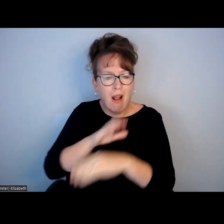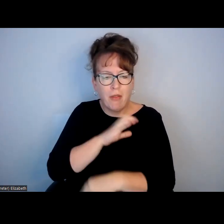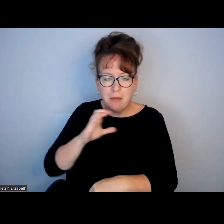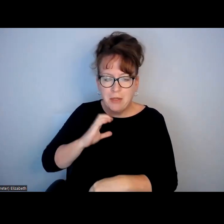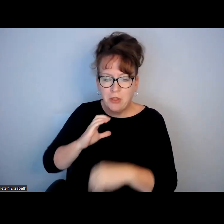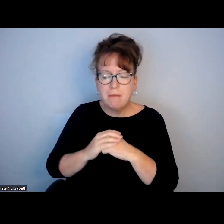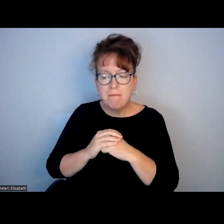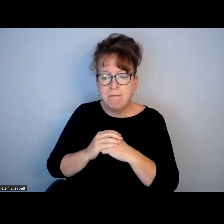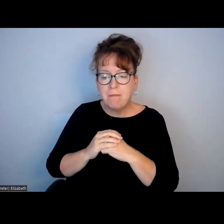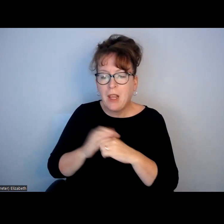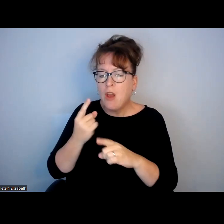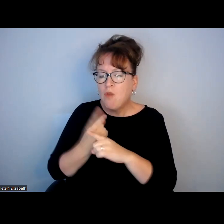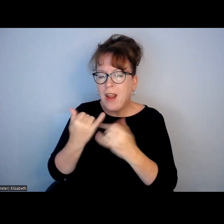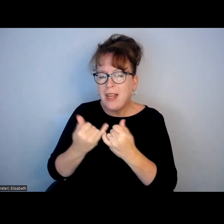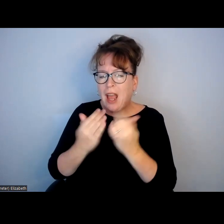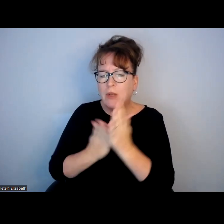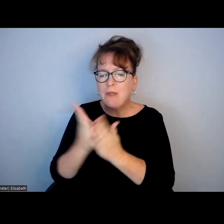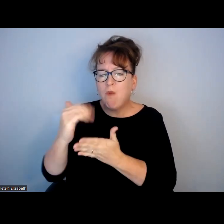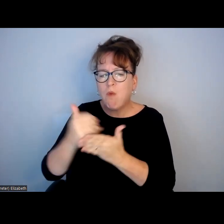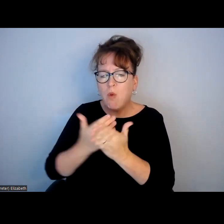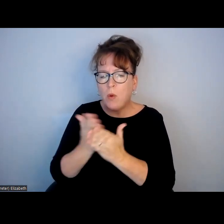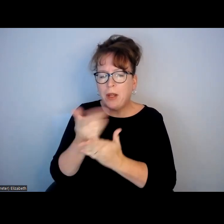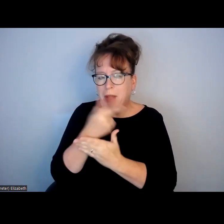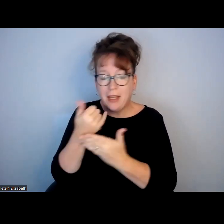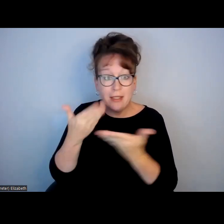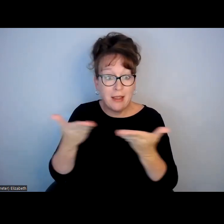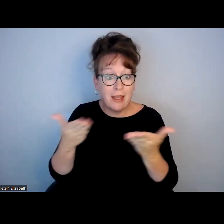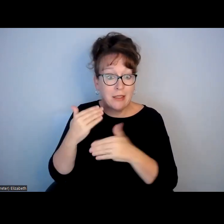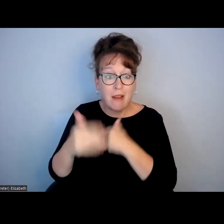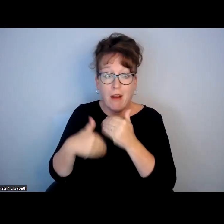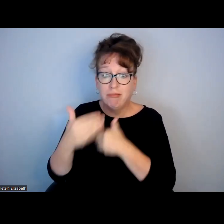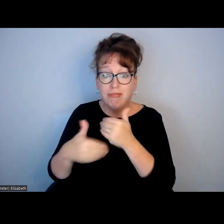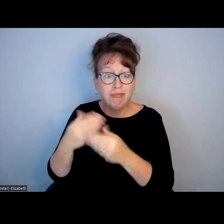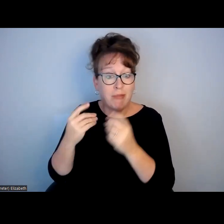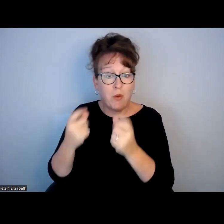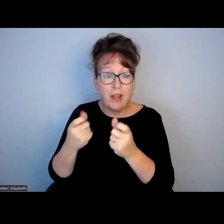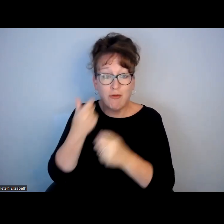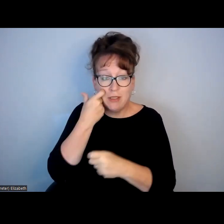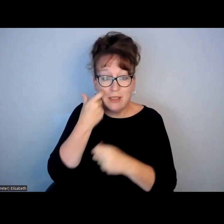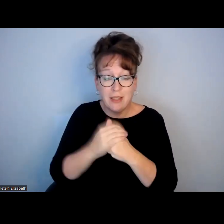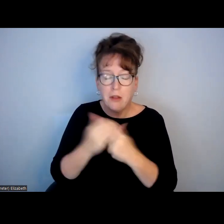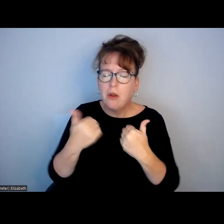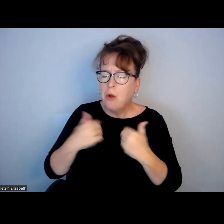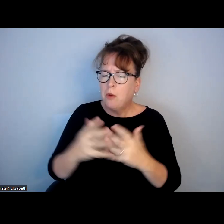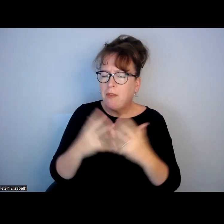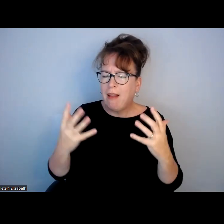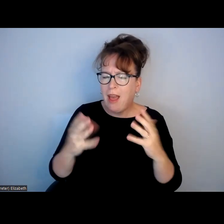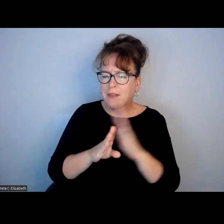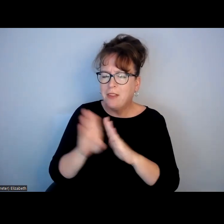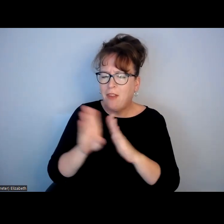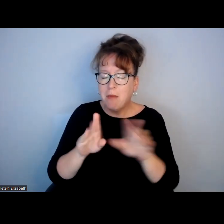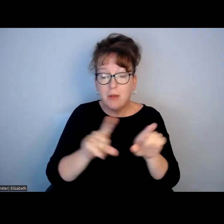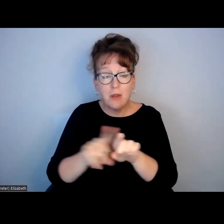bit fluid right now because things are moving kind of quickly. Over the last couple of weeks, we've had a lot of developments in reactions to